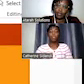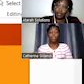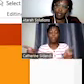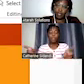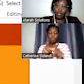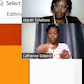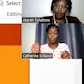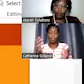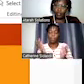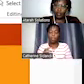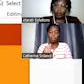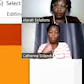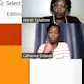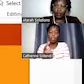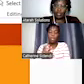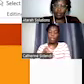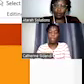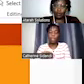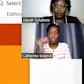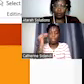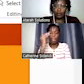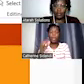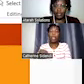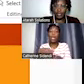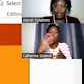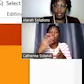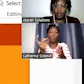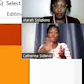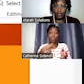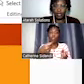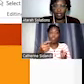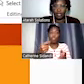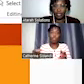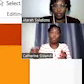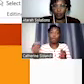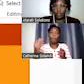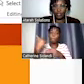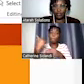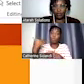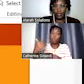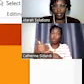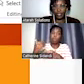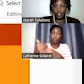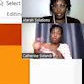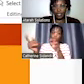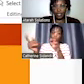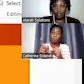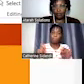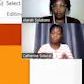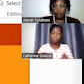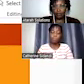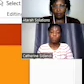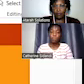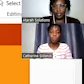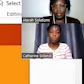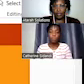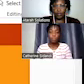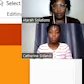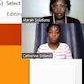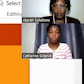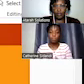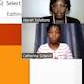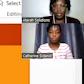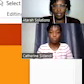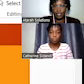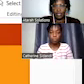boundaries. I am pro therapy, so learn how to draw boundaries as well. Can you please share the slide